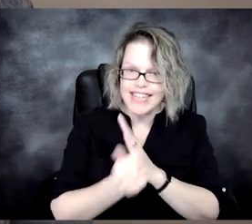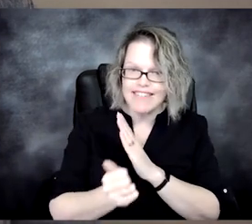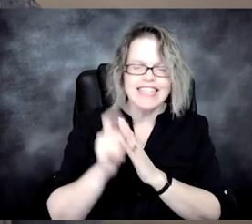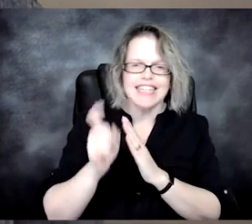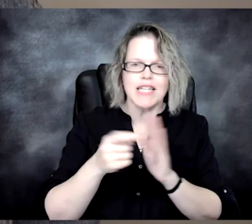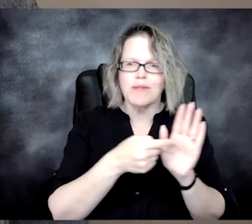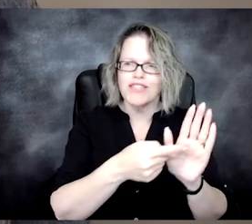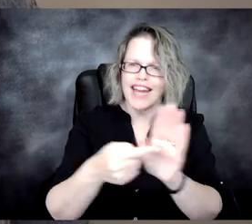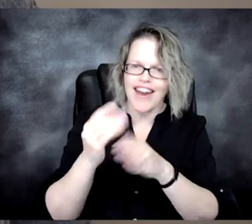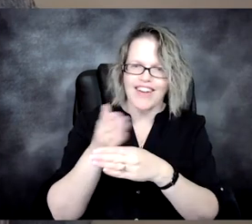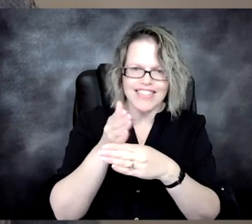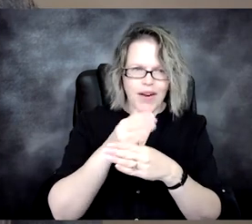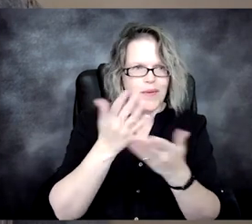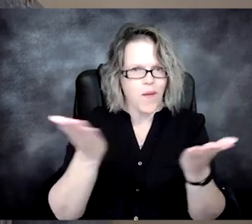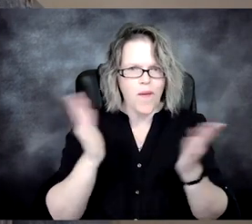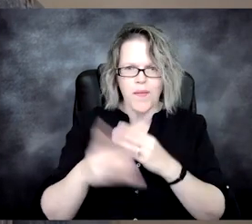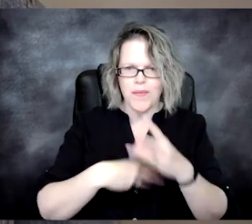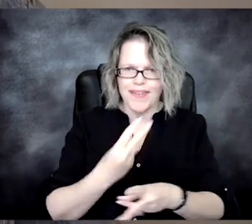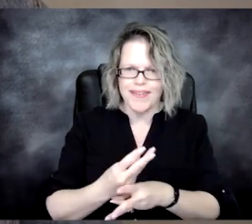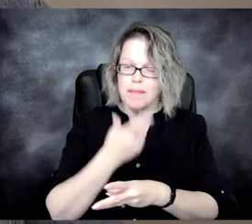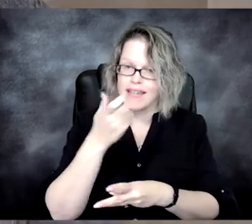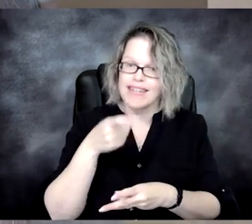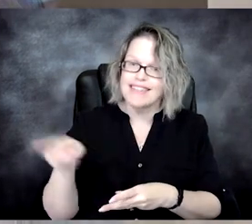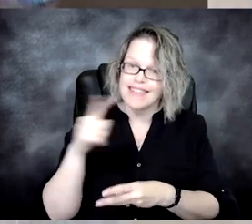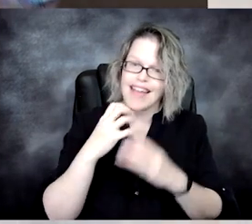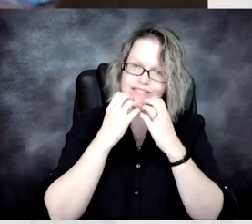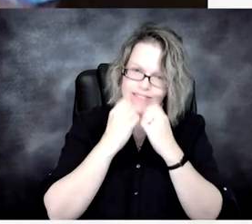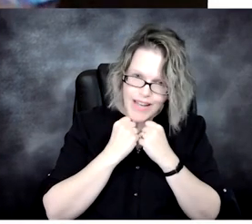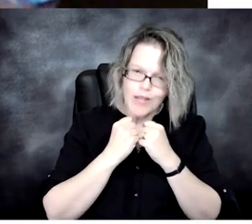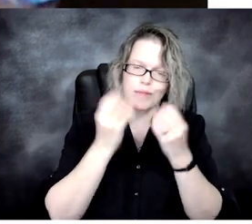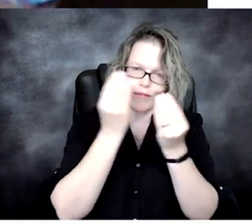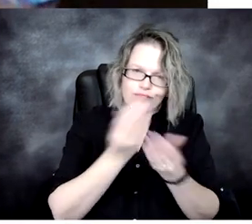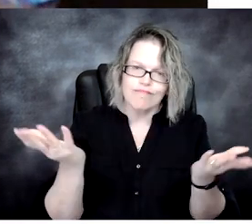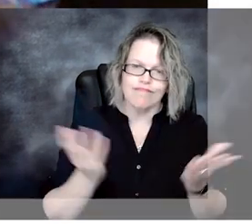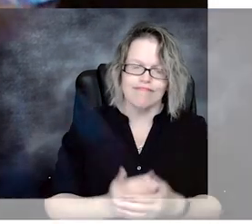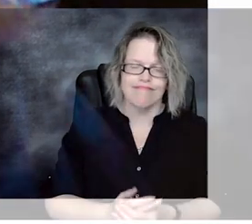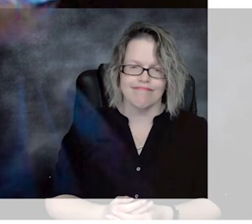the region and with the whole world because they have something really valuable to say.